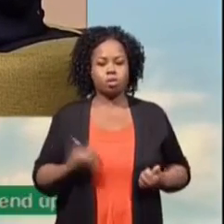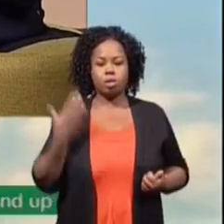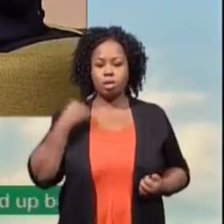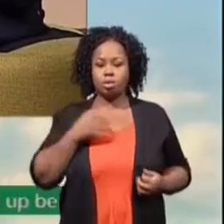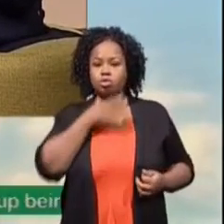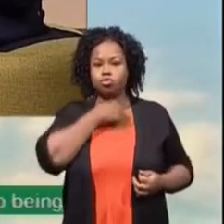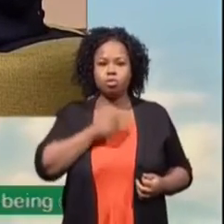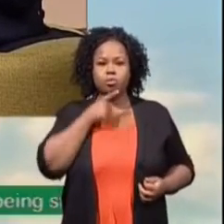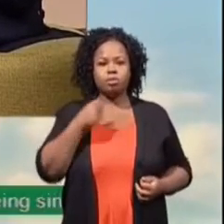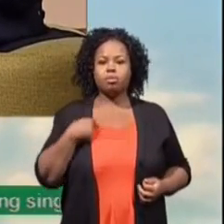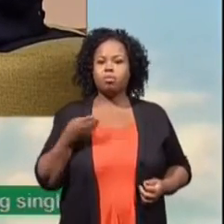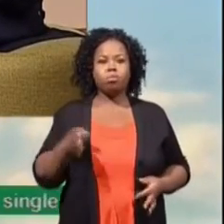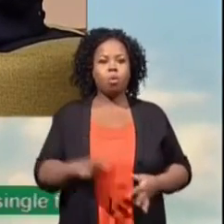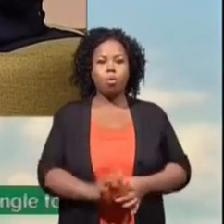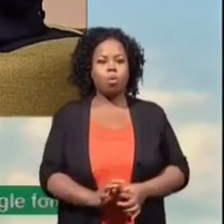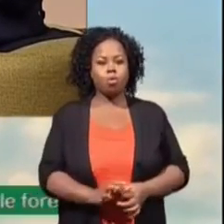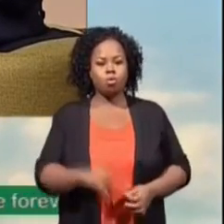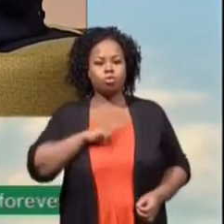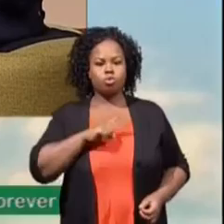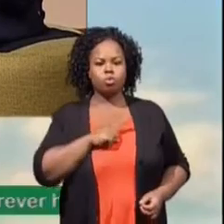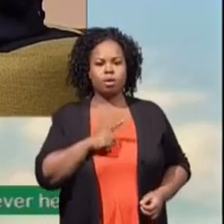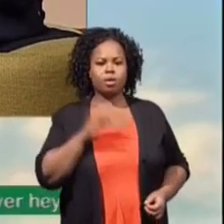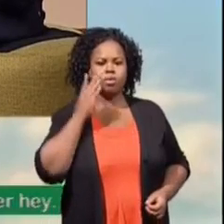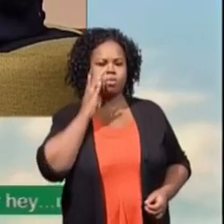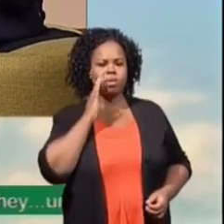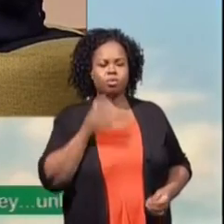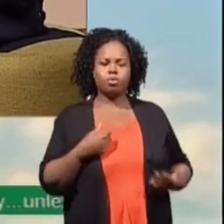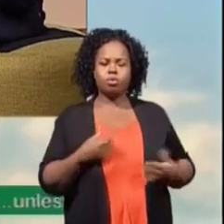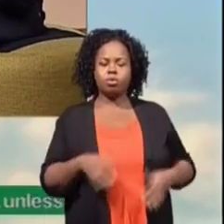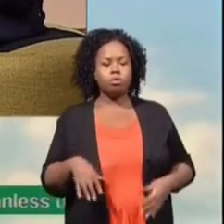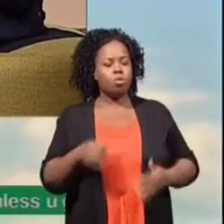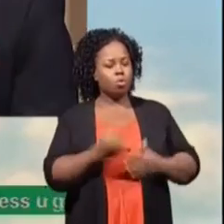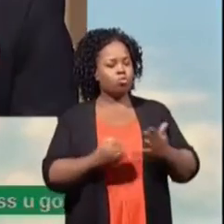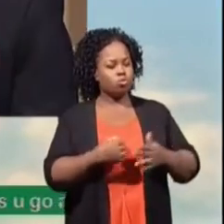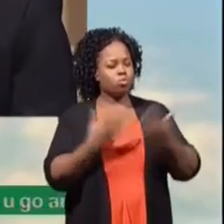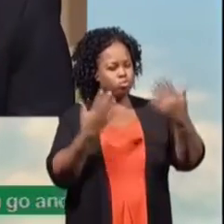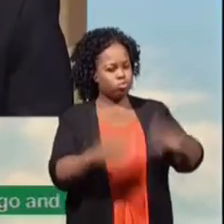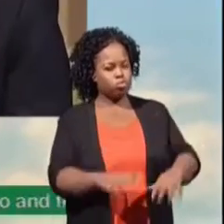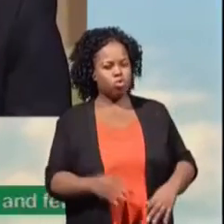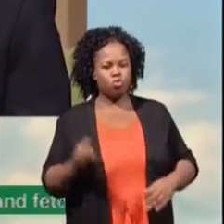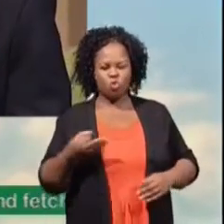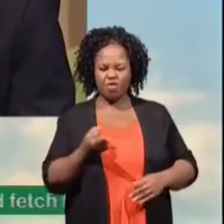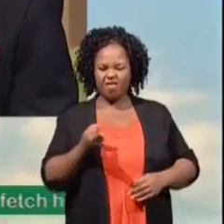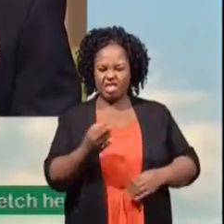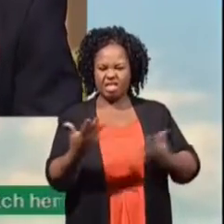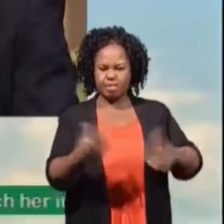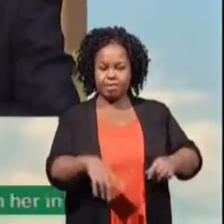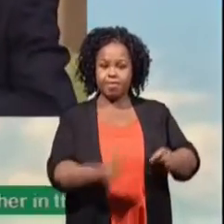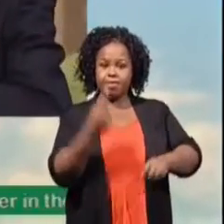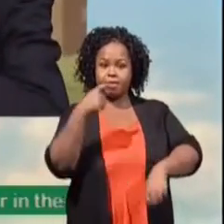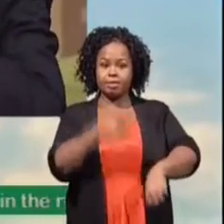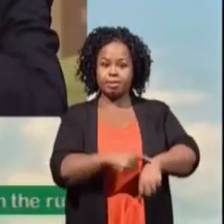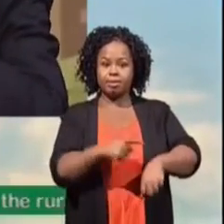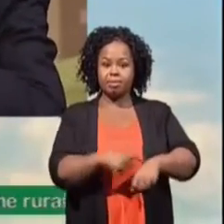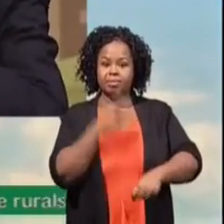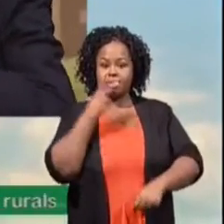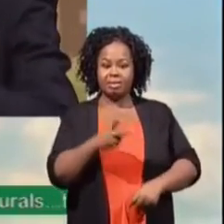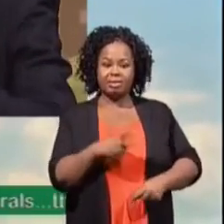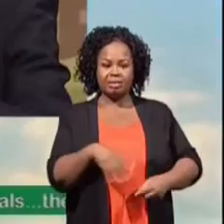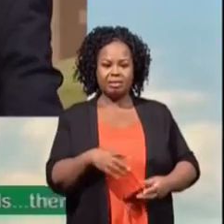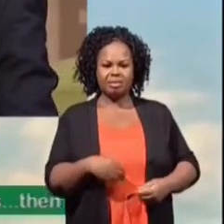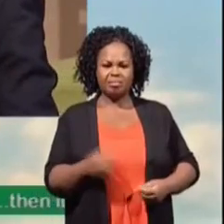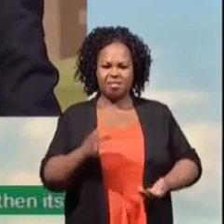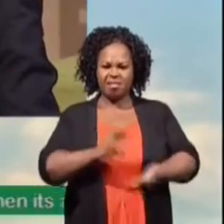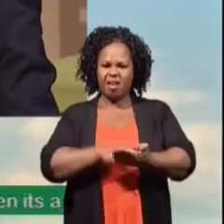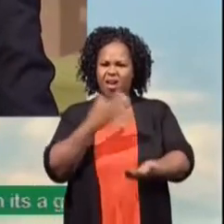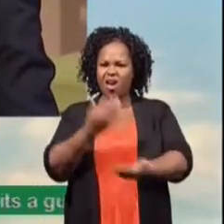mean, last Christmas, they go high. I mean, how do you go high? Yes, I don't fishy. I shop, but they tell one fishy.